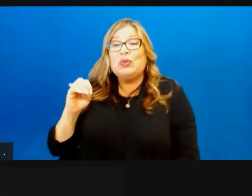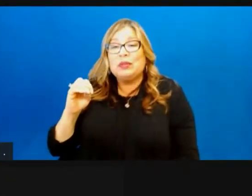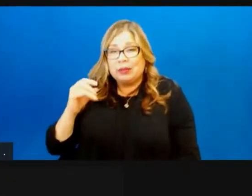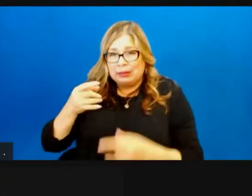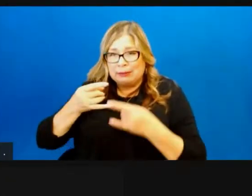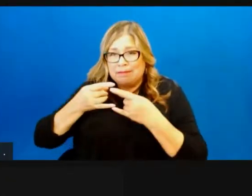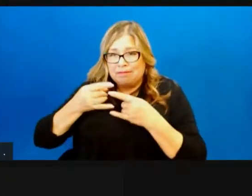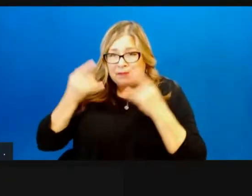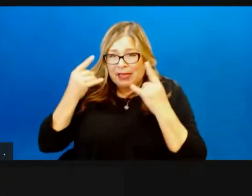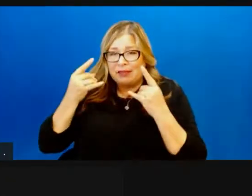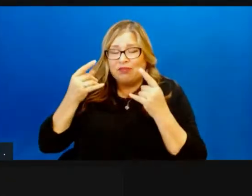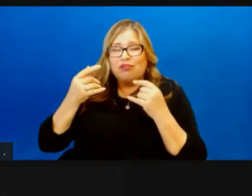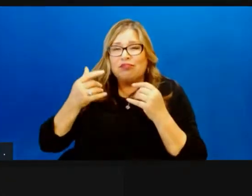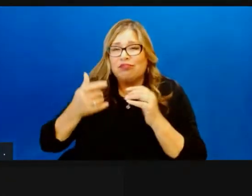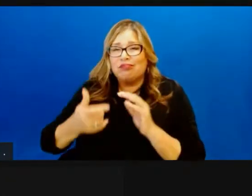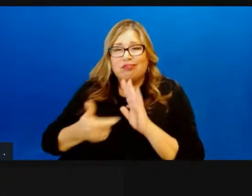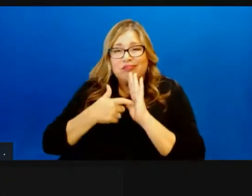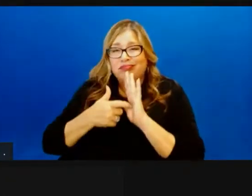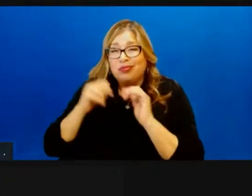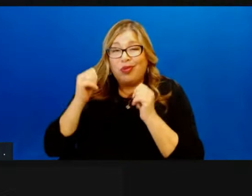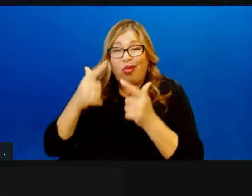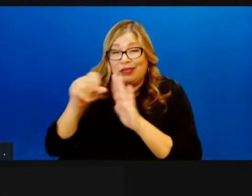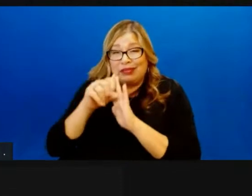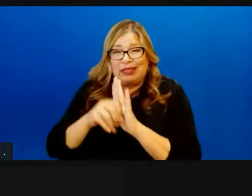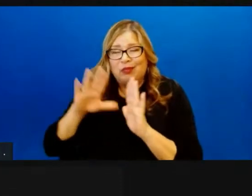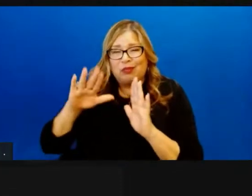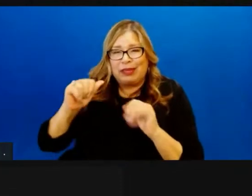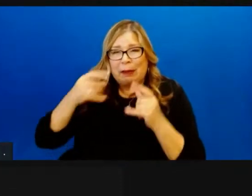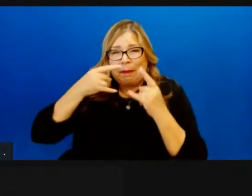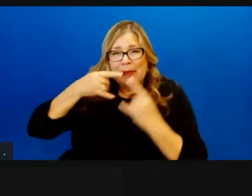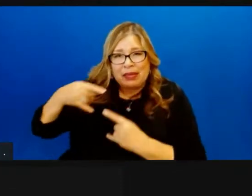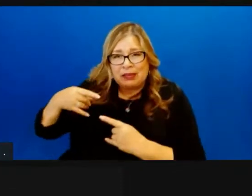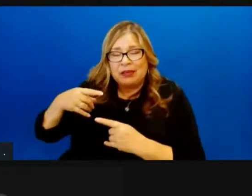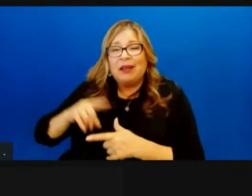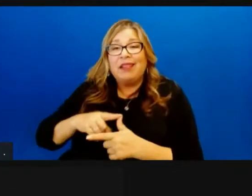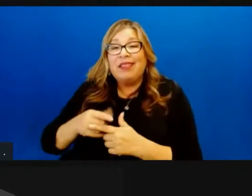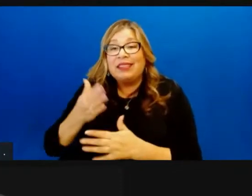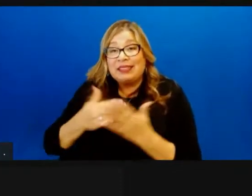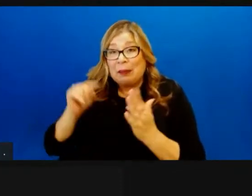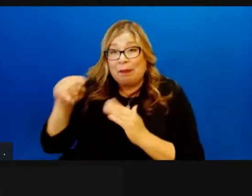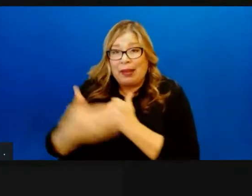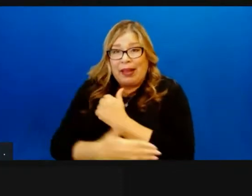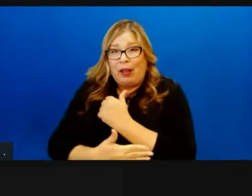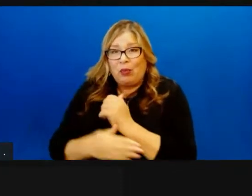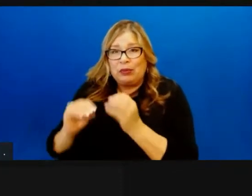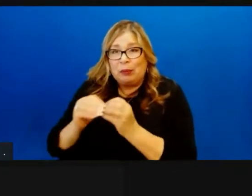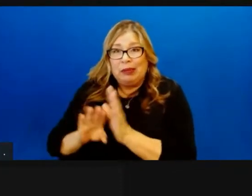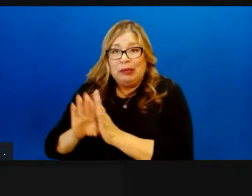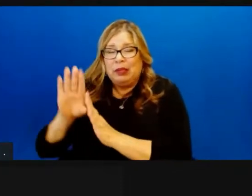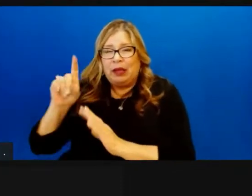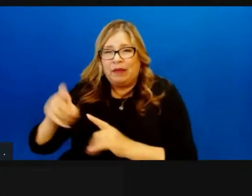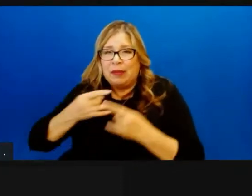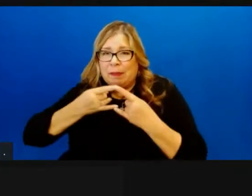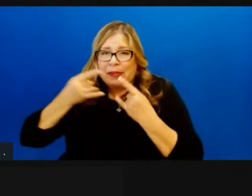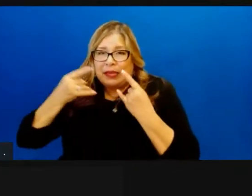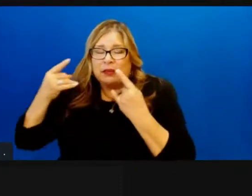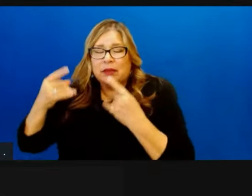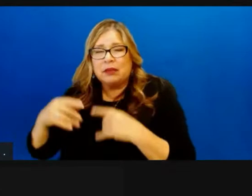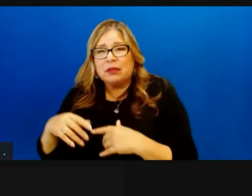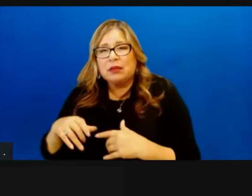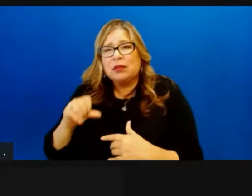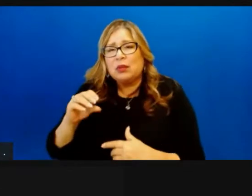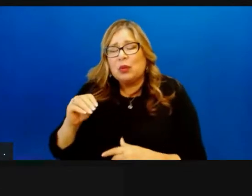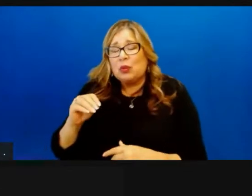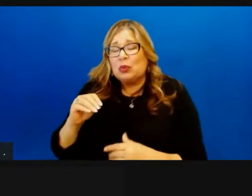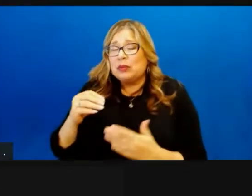the administration foresees that happening at this point. And would it be safe to say that this is the end of a